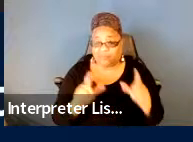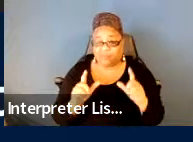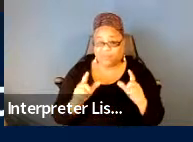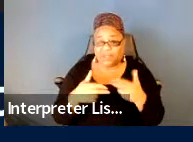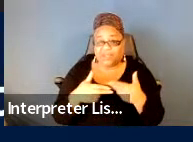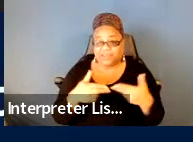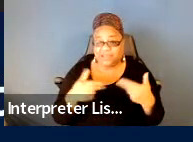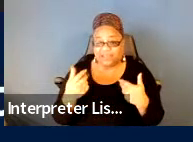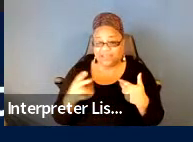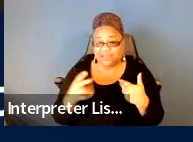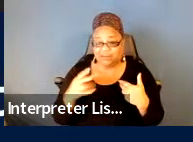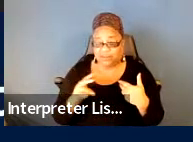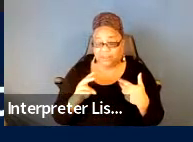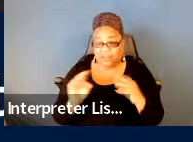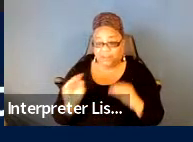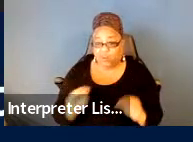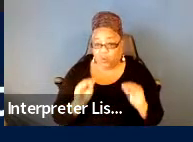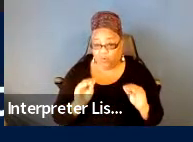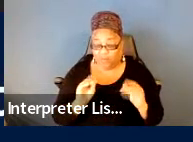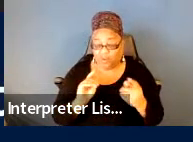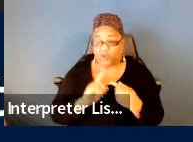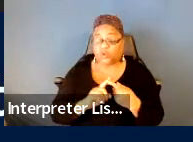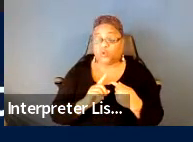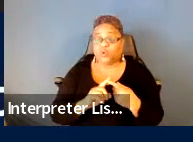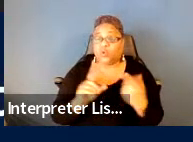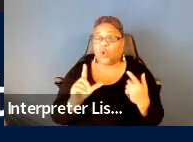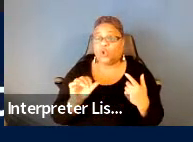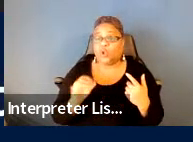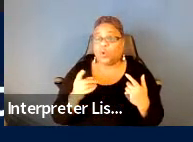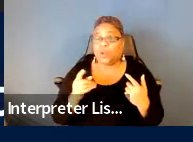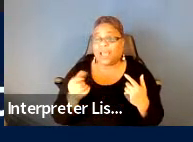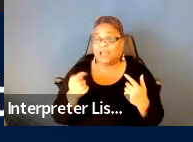to location of signs with tactile content.